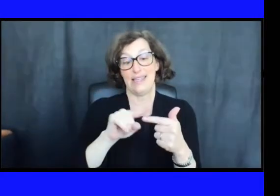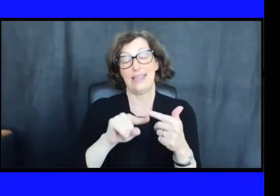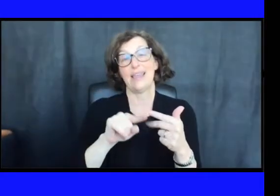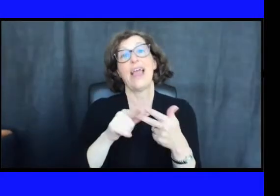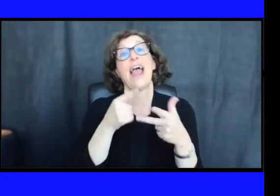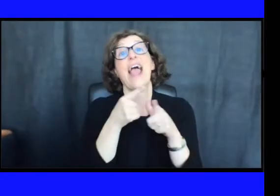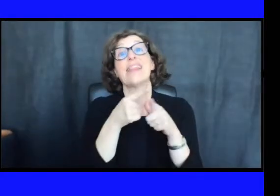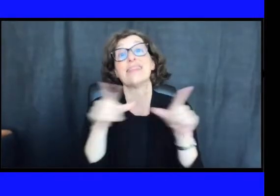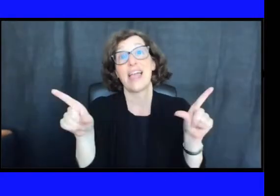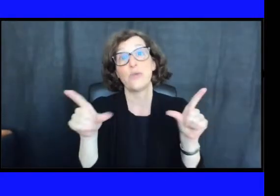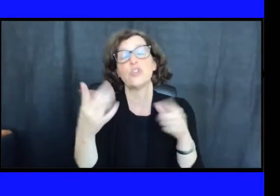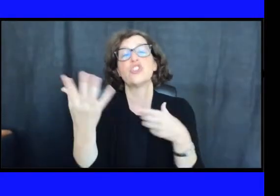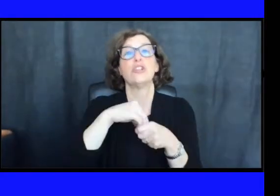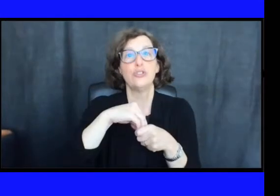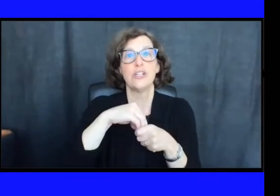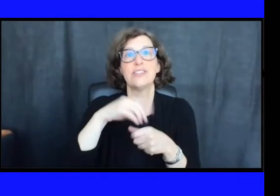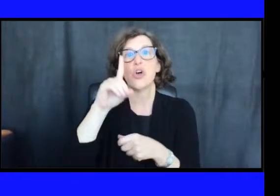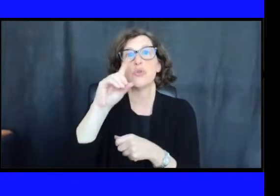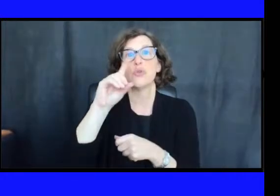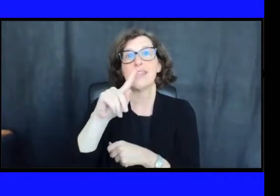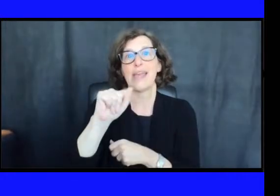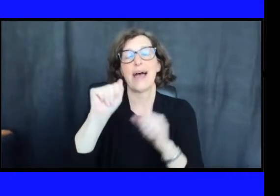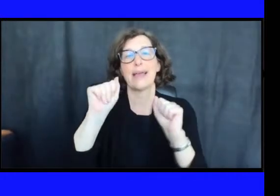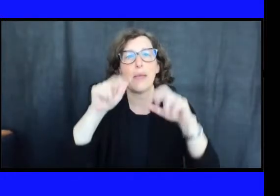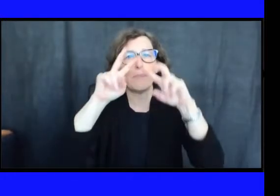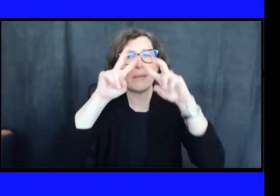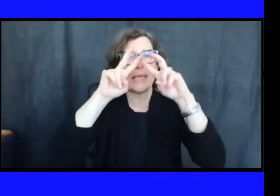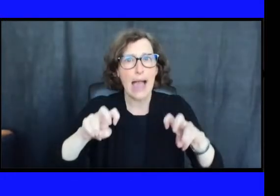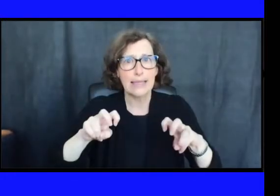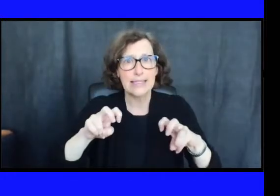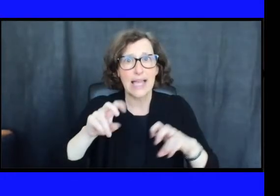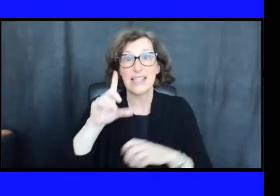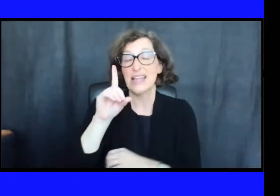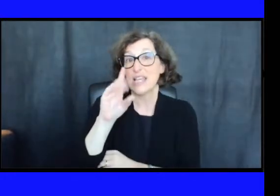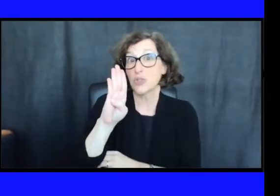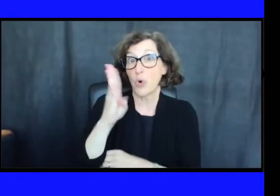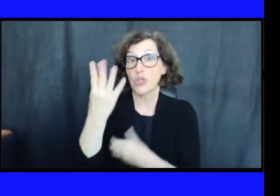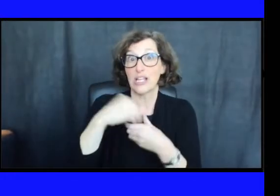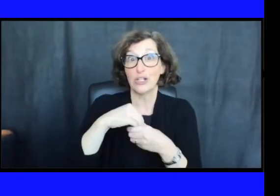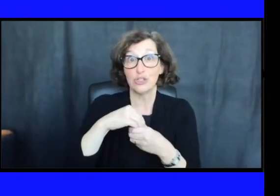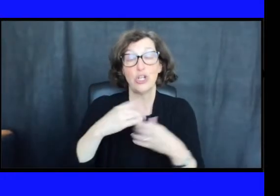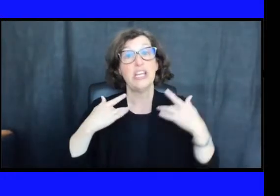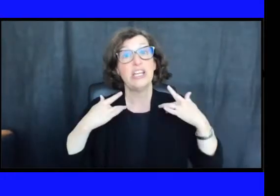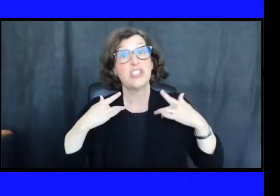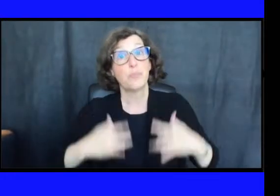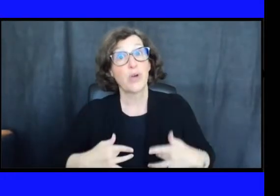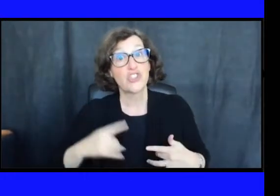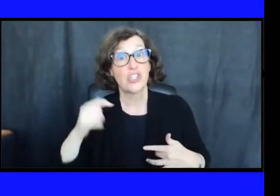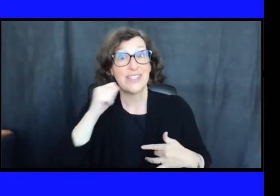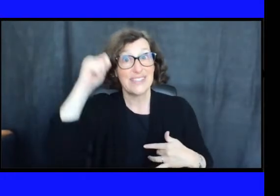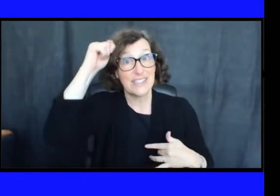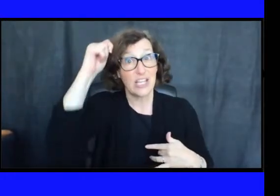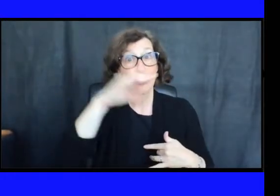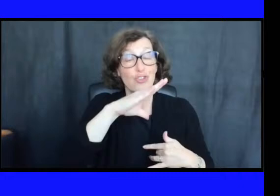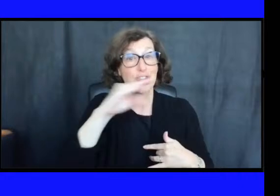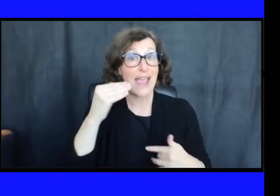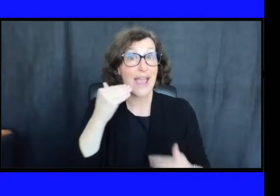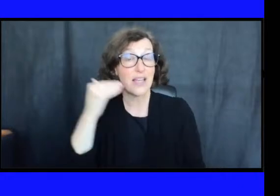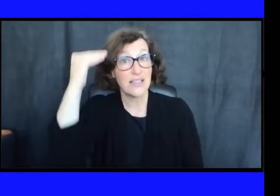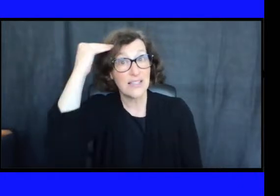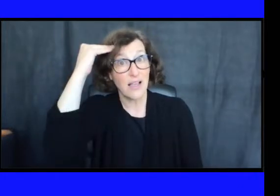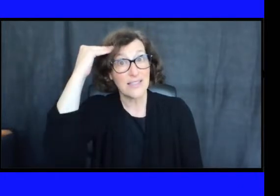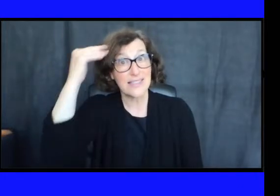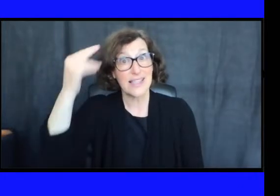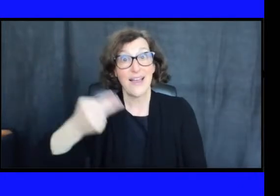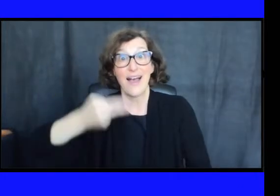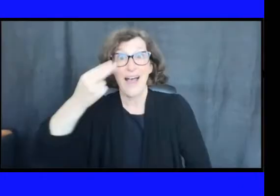dealing with the surge right now, but that is planned for the future. In terms of our work on medical racism, as Mathilde